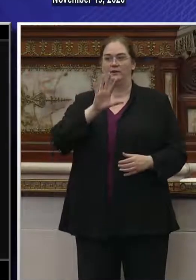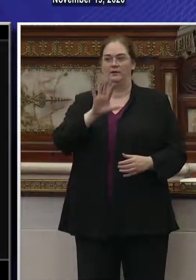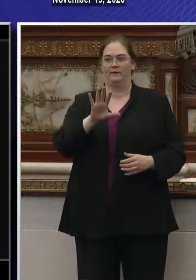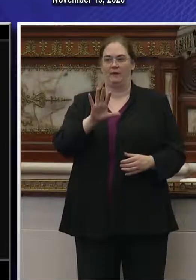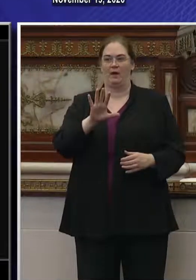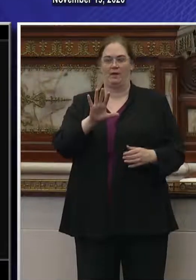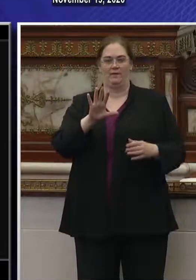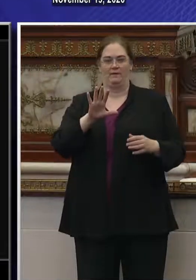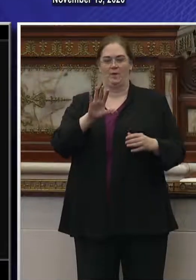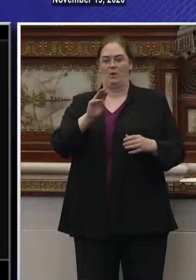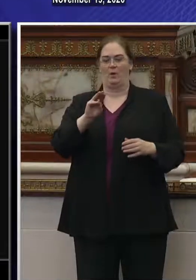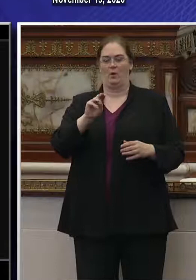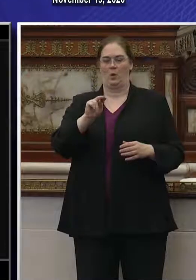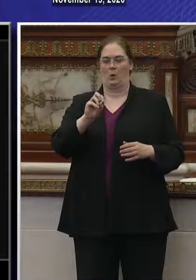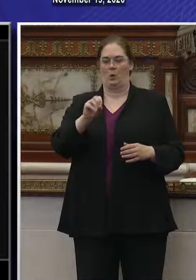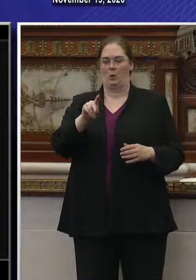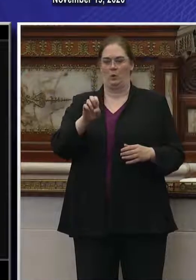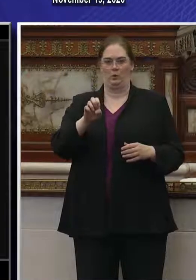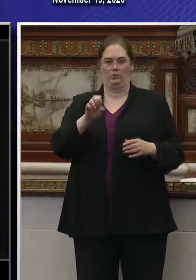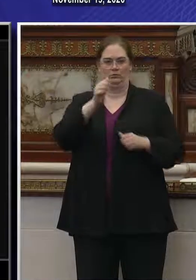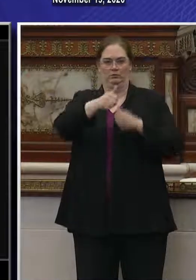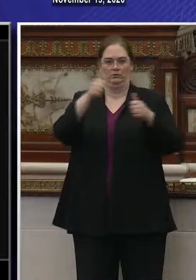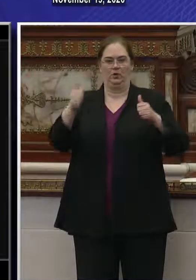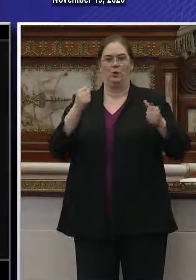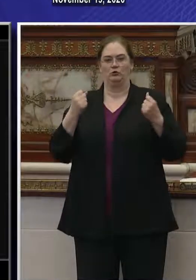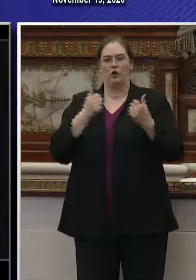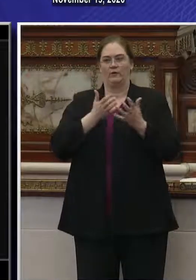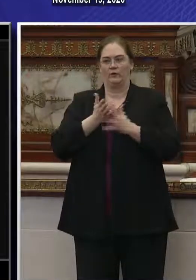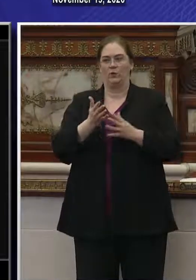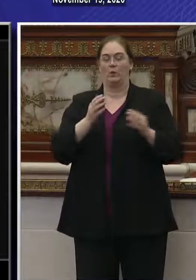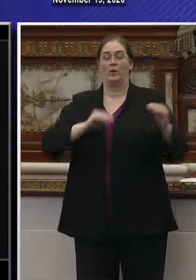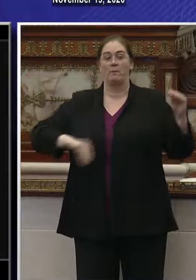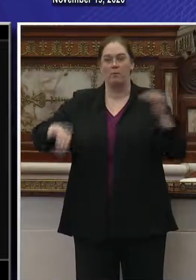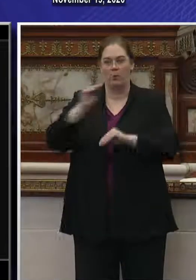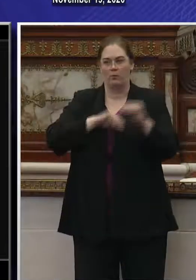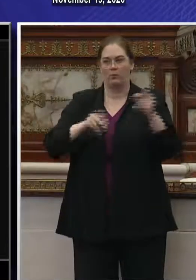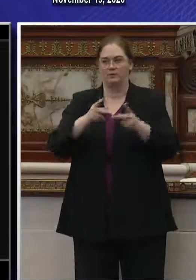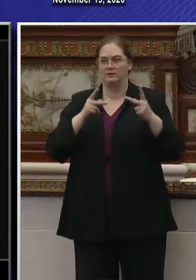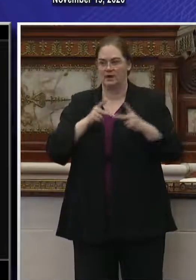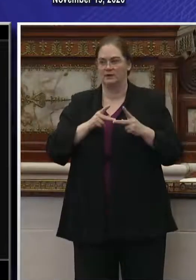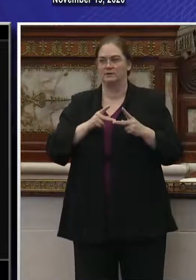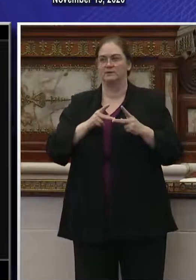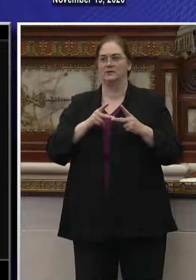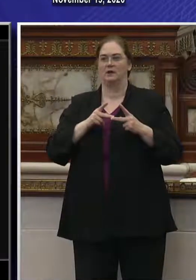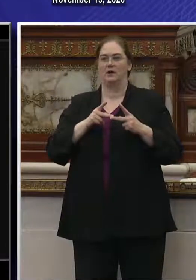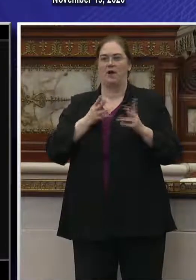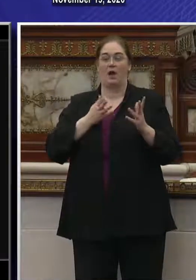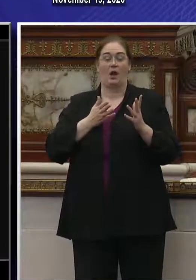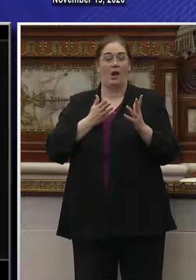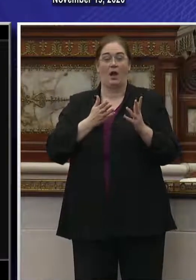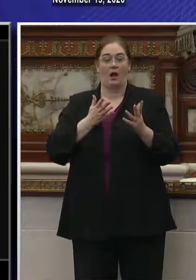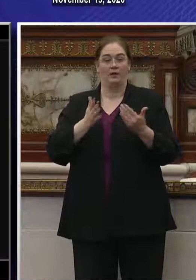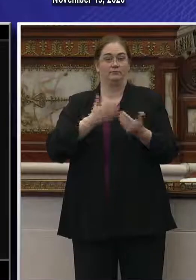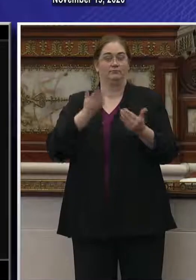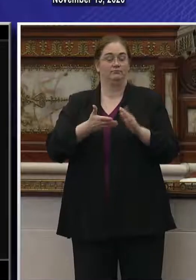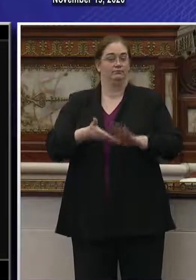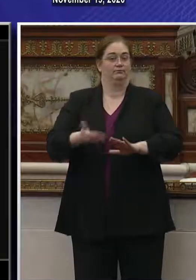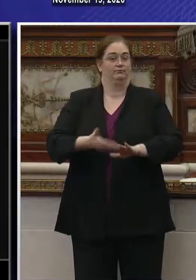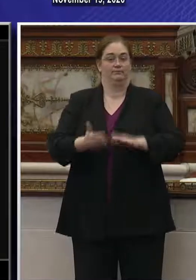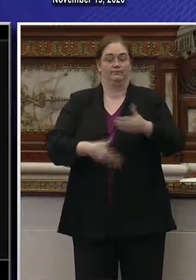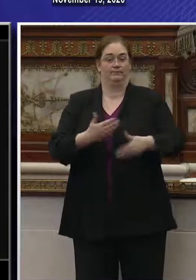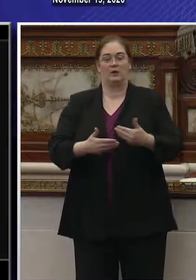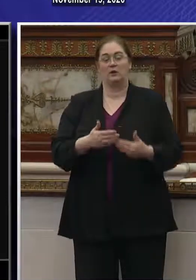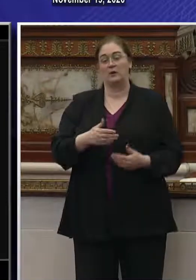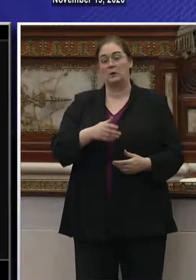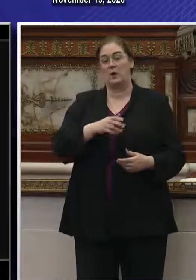node model of drive-throughs with highly mobile sites. High throughput sites, meaning they can take about 2,000